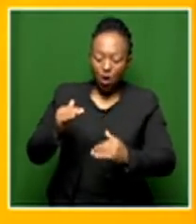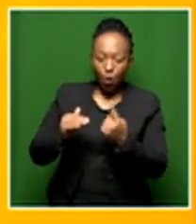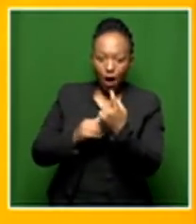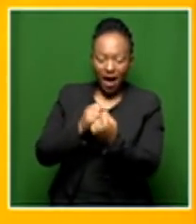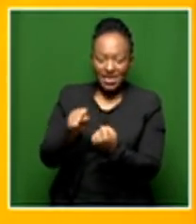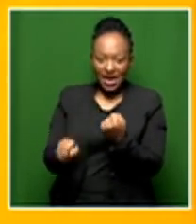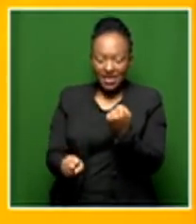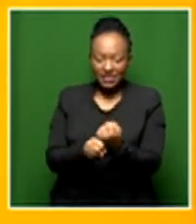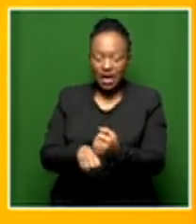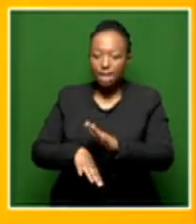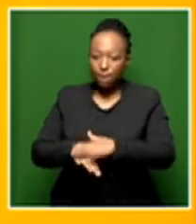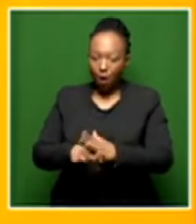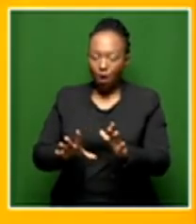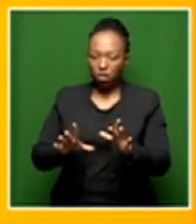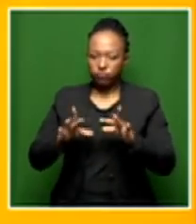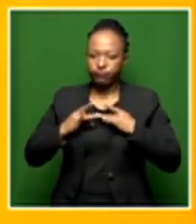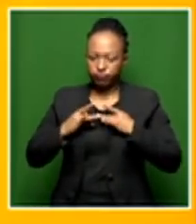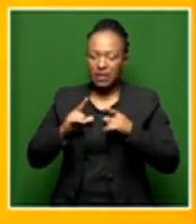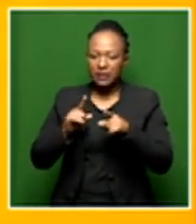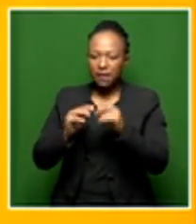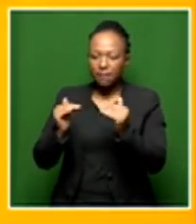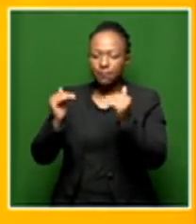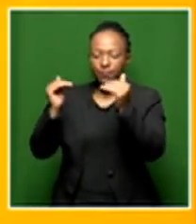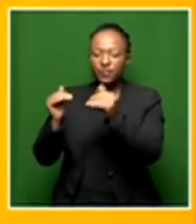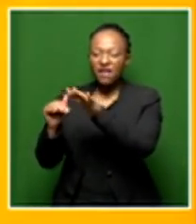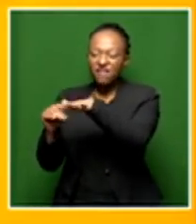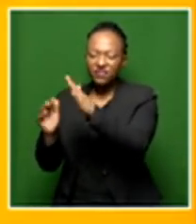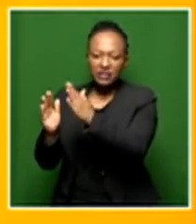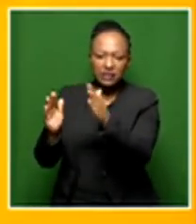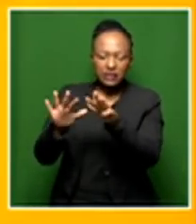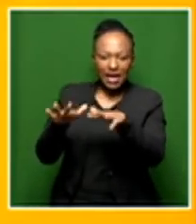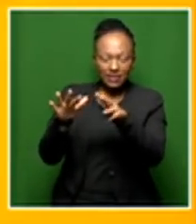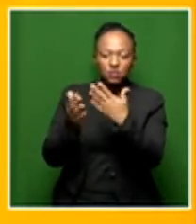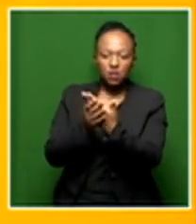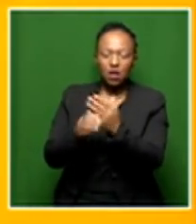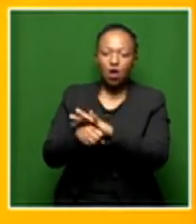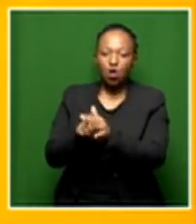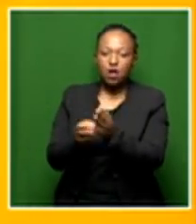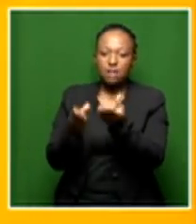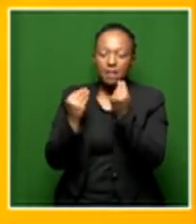are more susceptible, and those between the ages of 15 and 19.